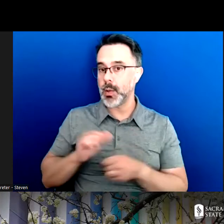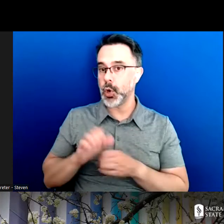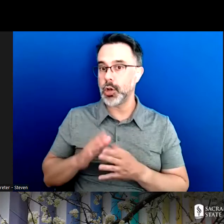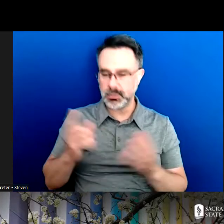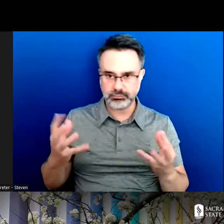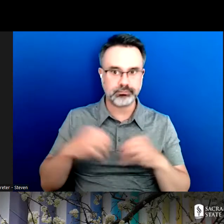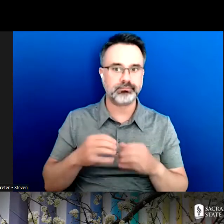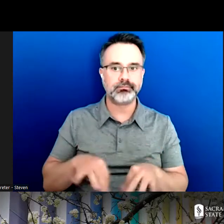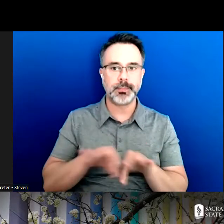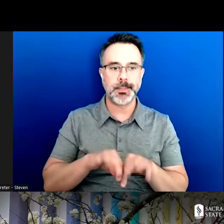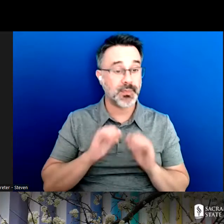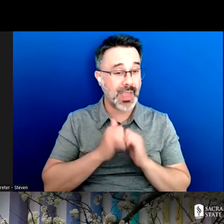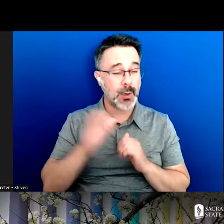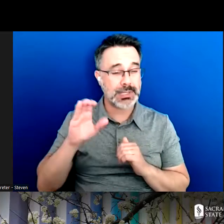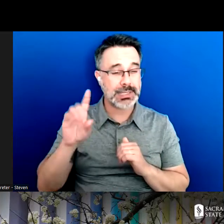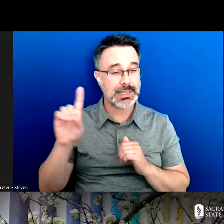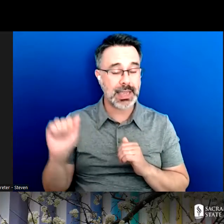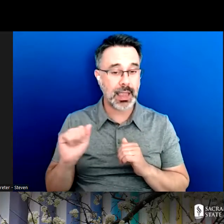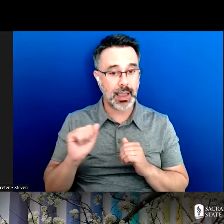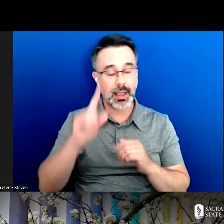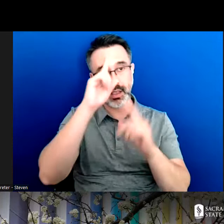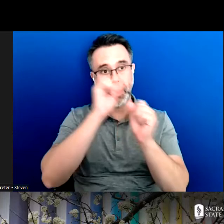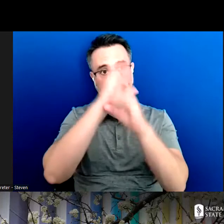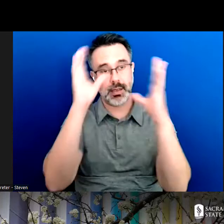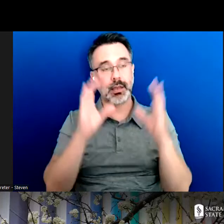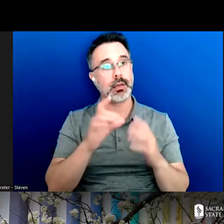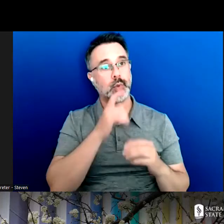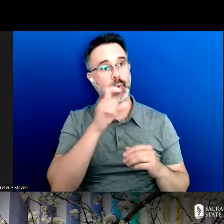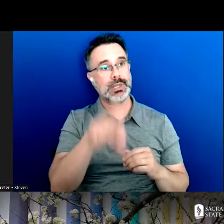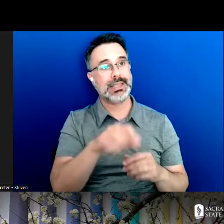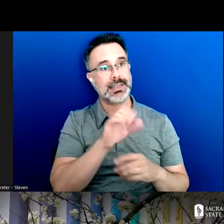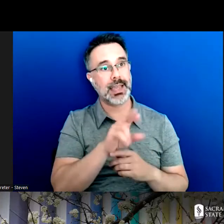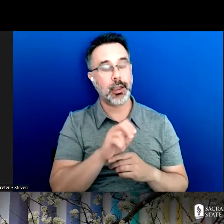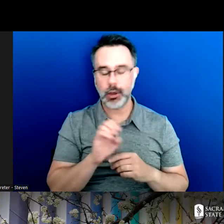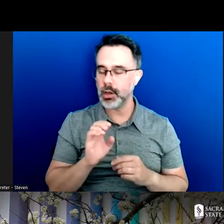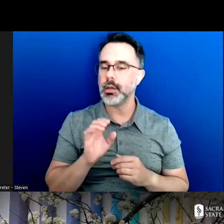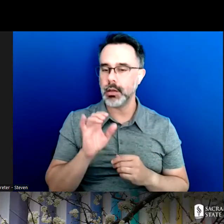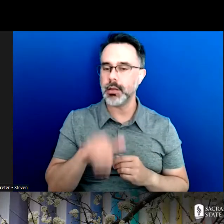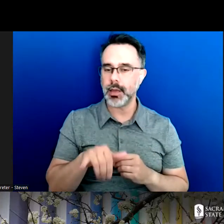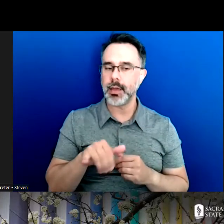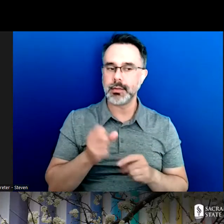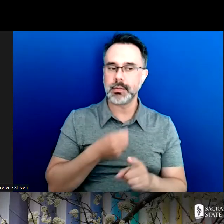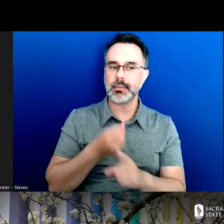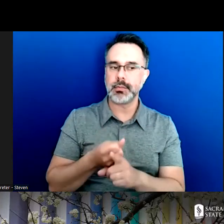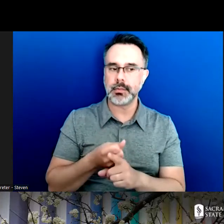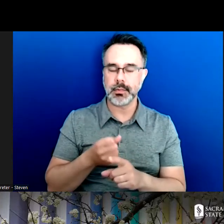CDA conceptualizes groups needing care will have an impact on the material realities of those receiving the care.